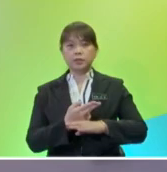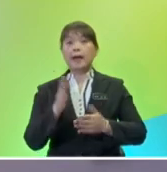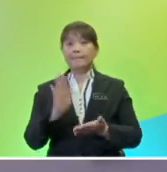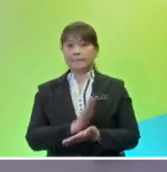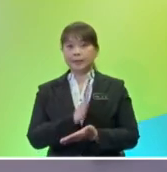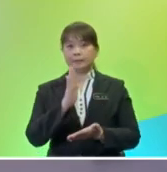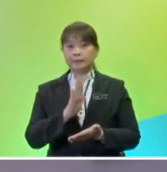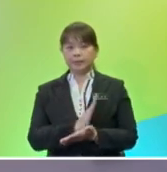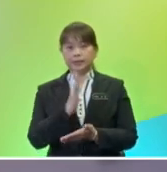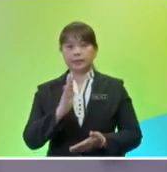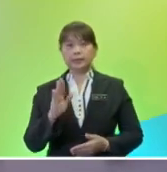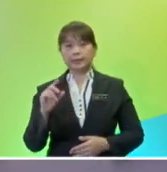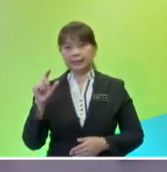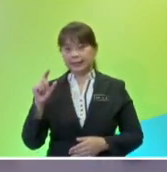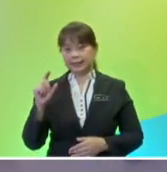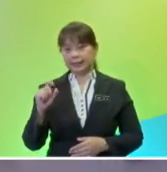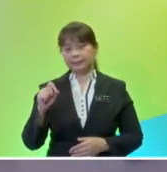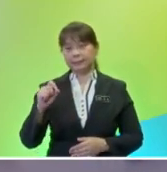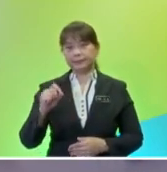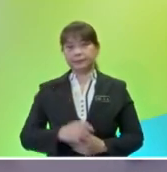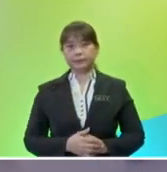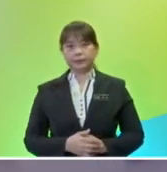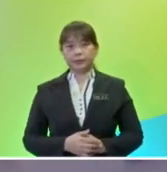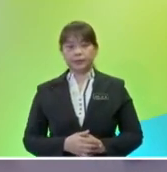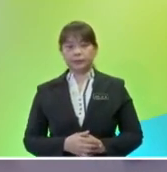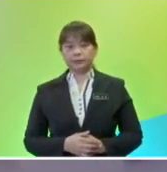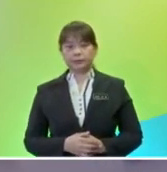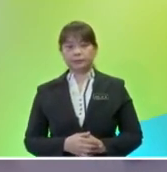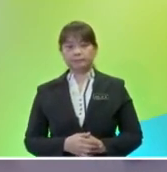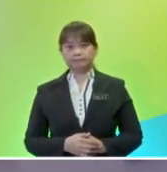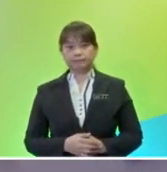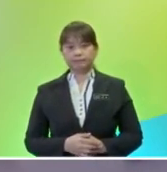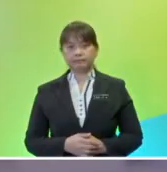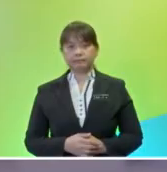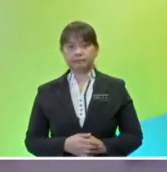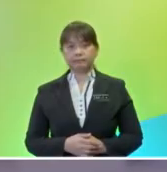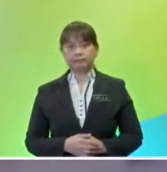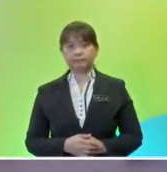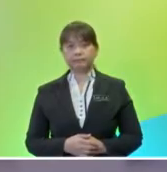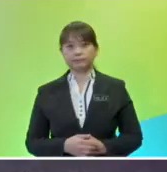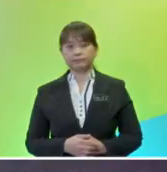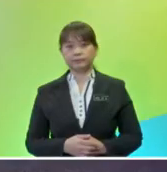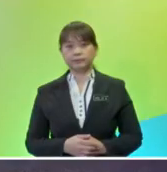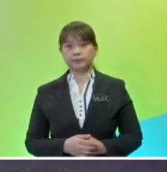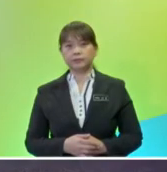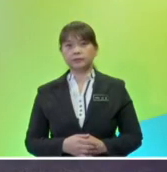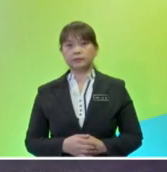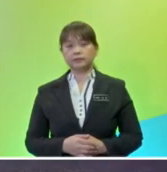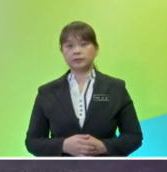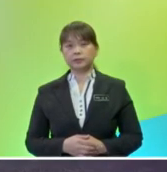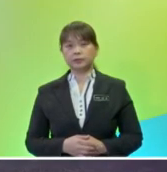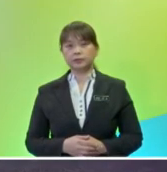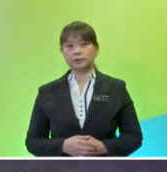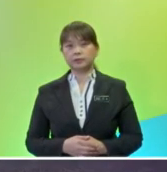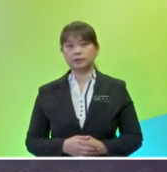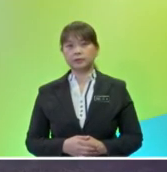Interesting. Then, okay. So, Shafika, would you like to hold that up? Okay. This paper up. All right. So, this is just